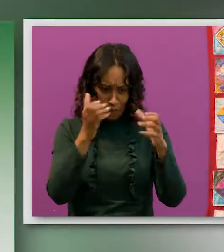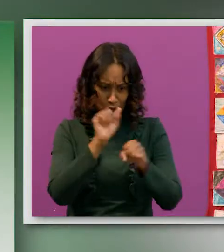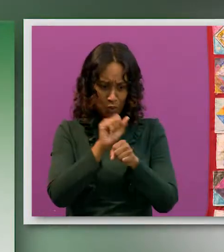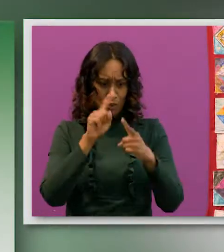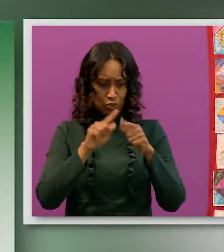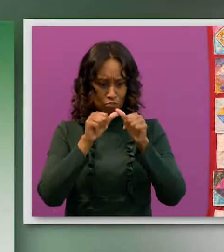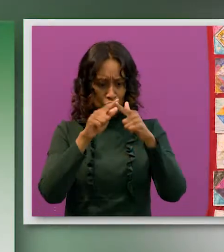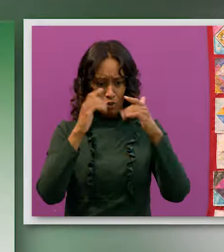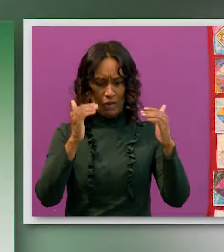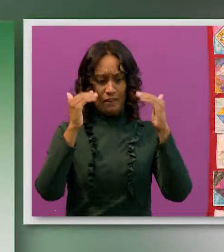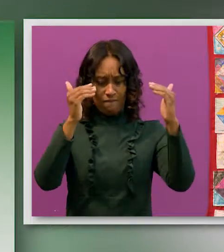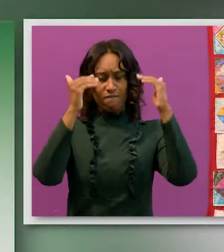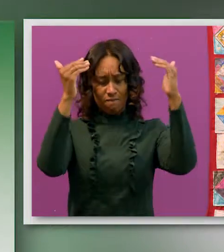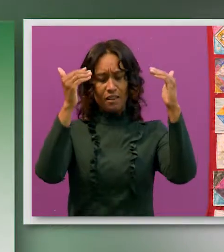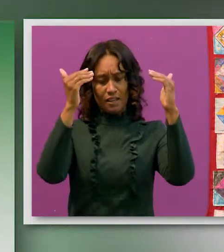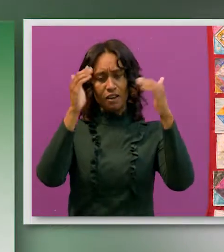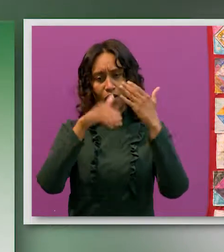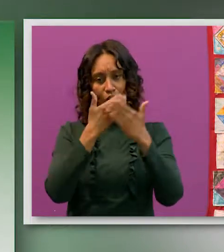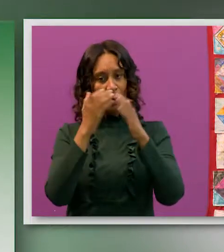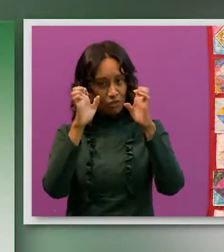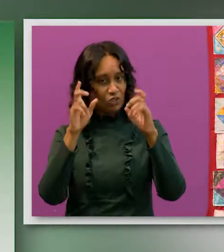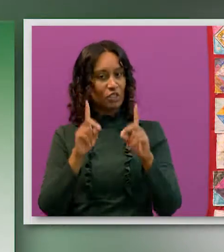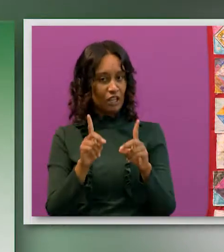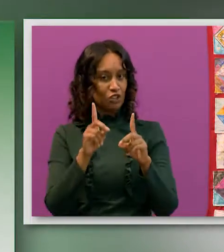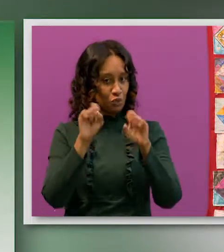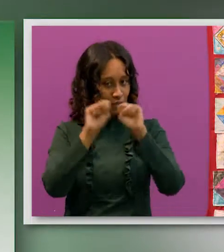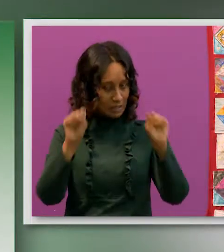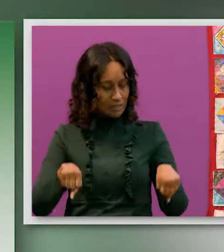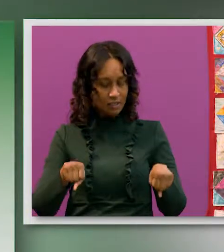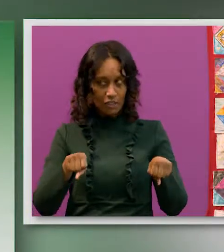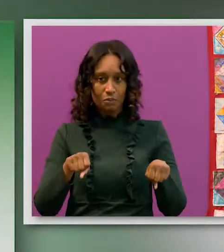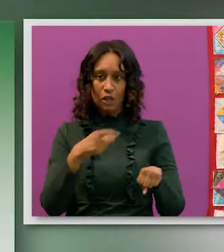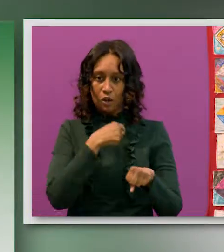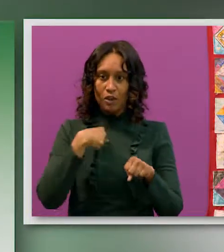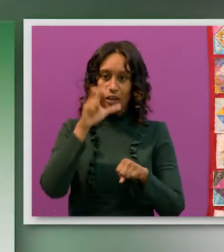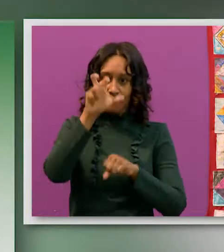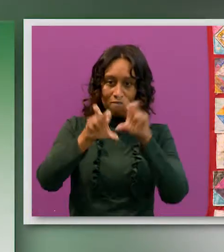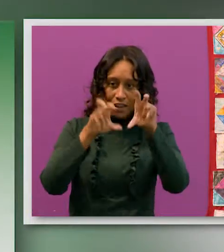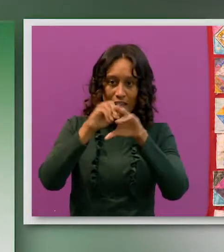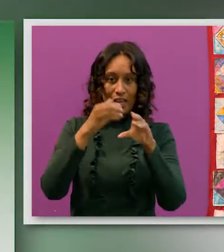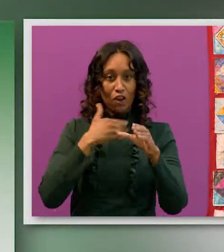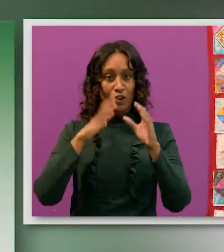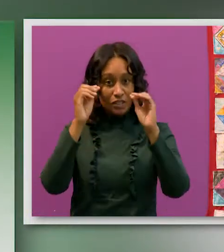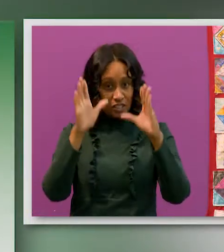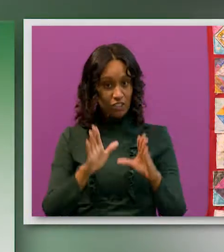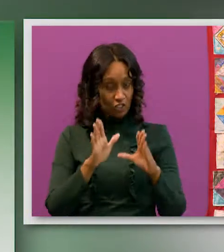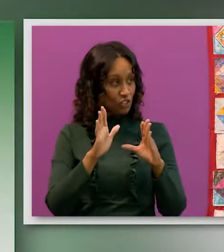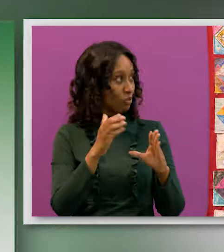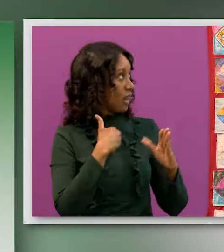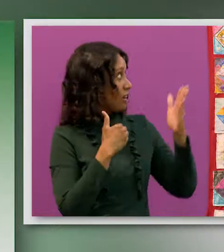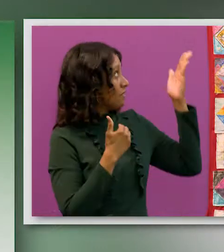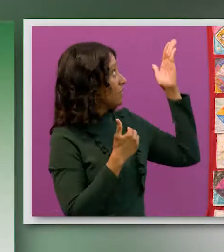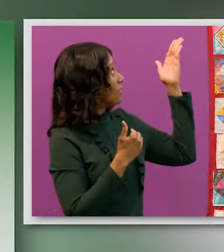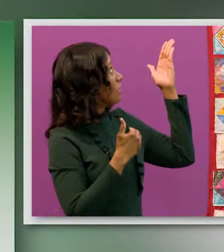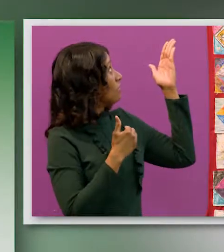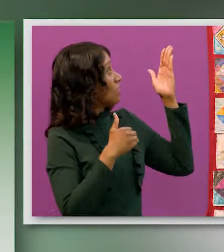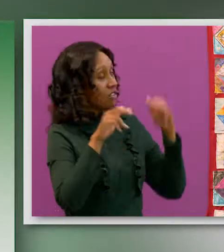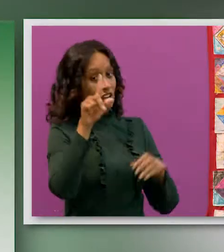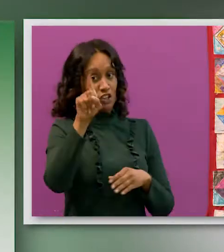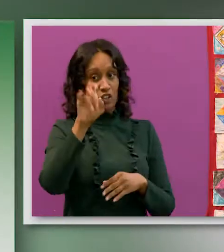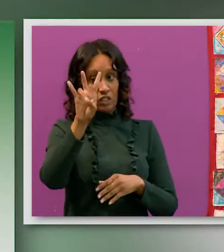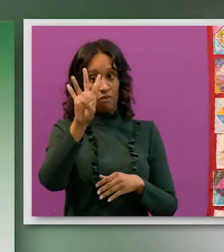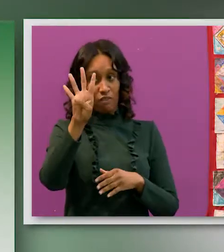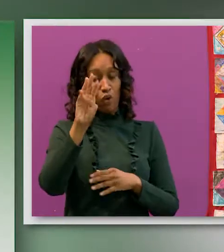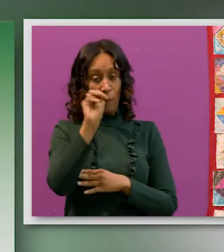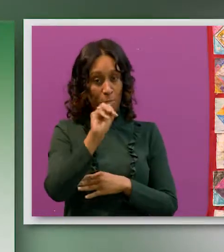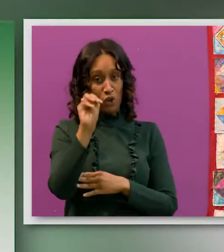educational system and opportunities for all district residents. We've invested in our teachers to the tune of $174 million,